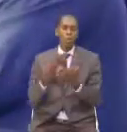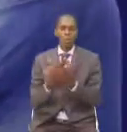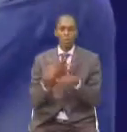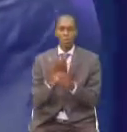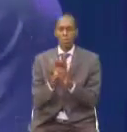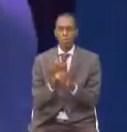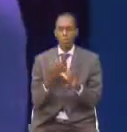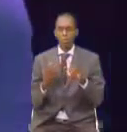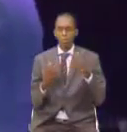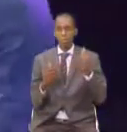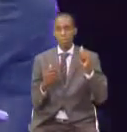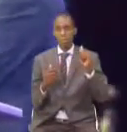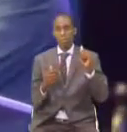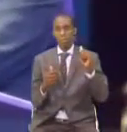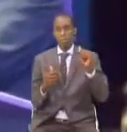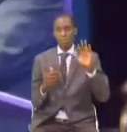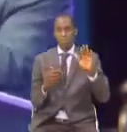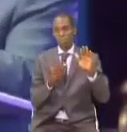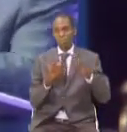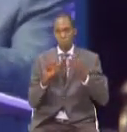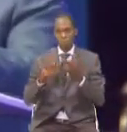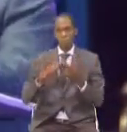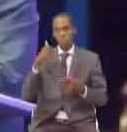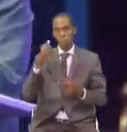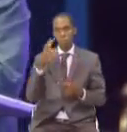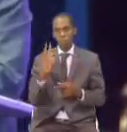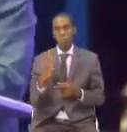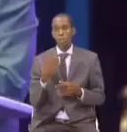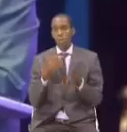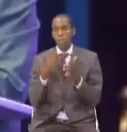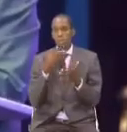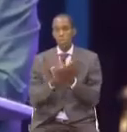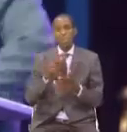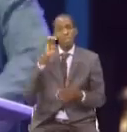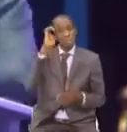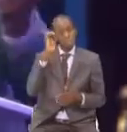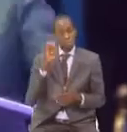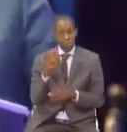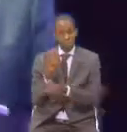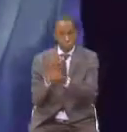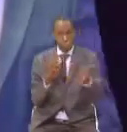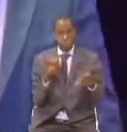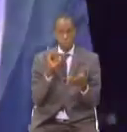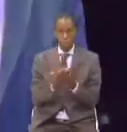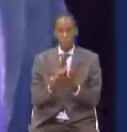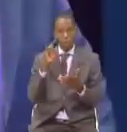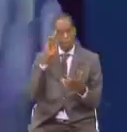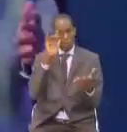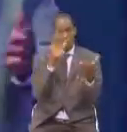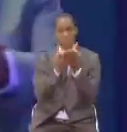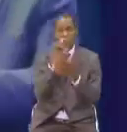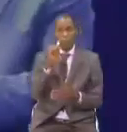16, he that believeth and is baptized shall be saved. He that